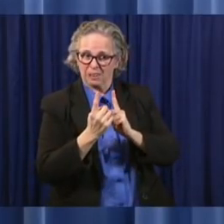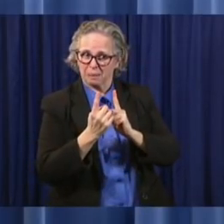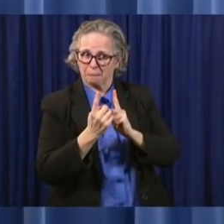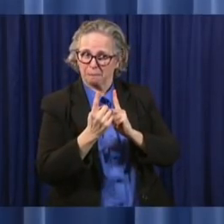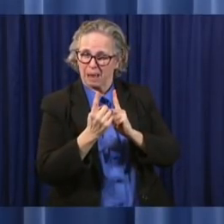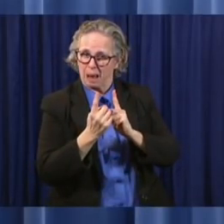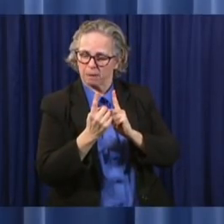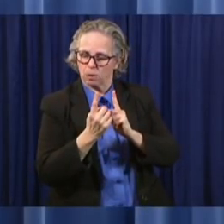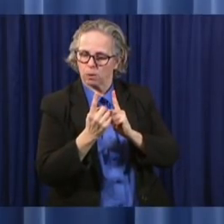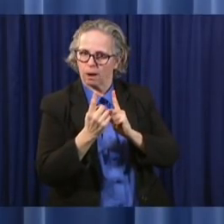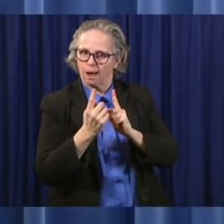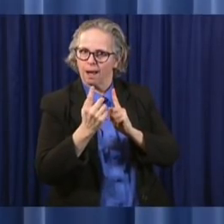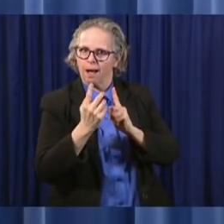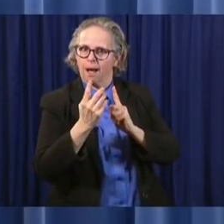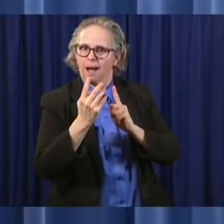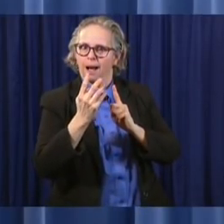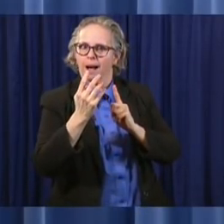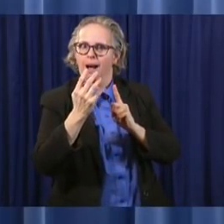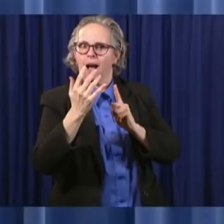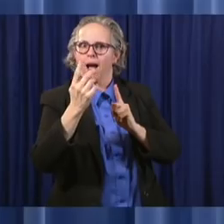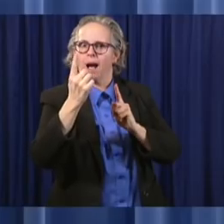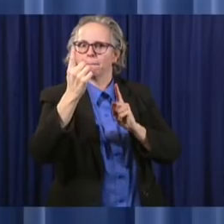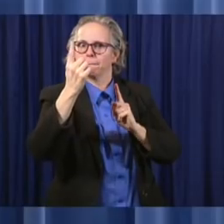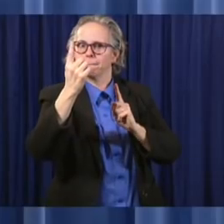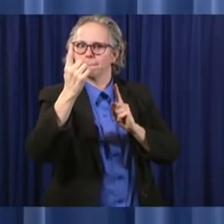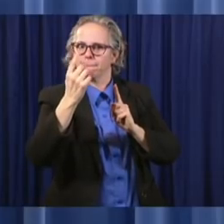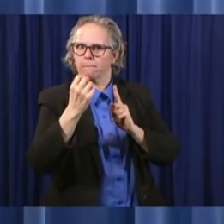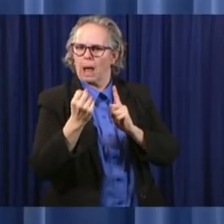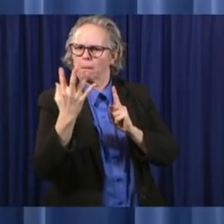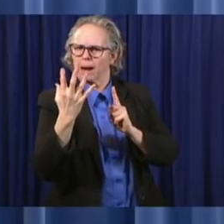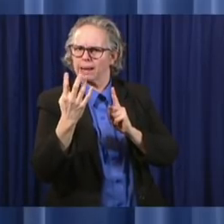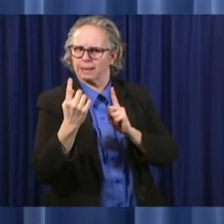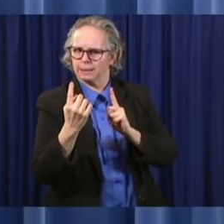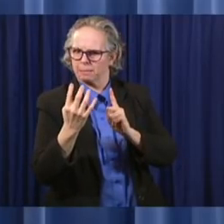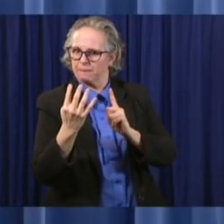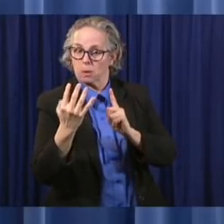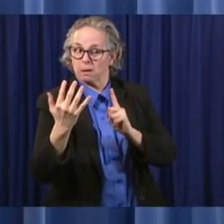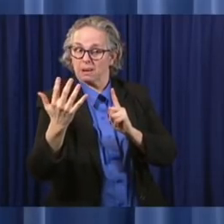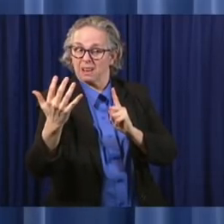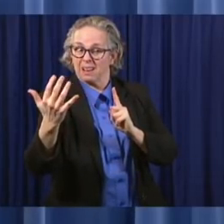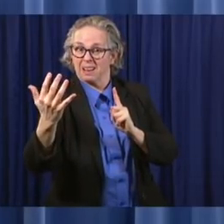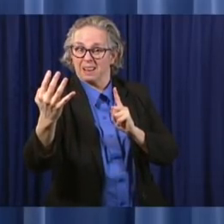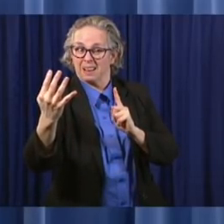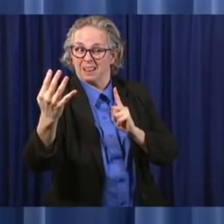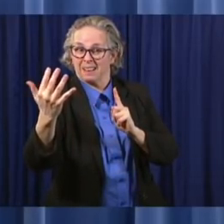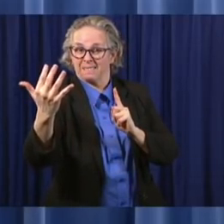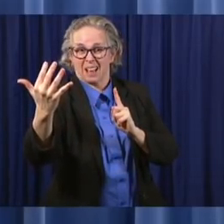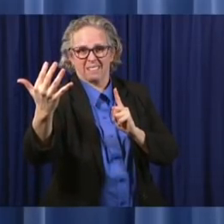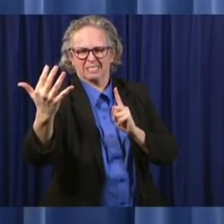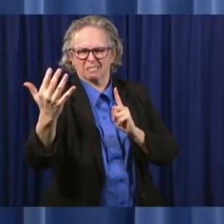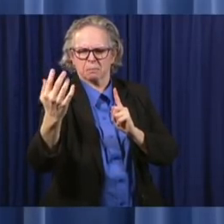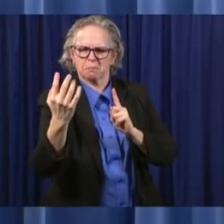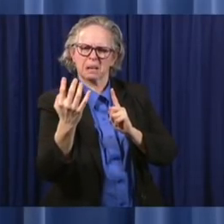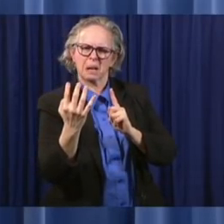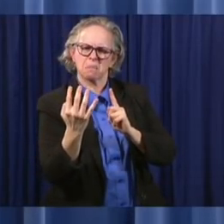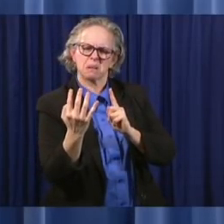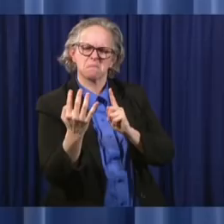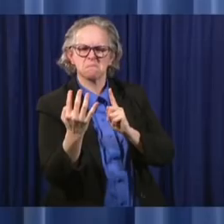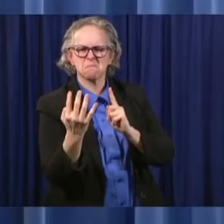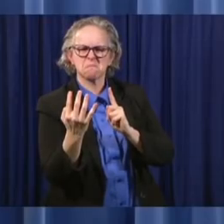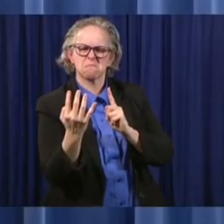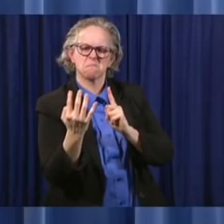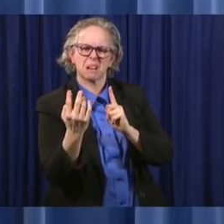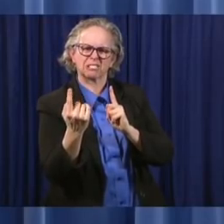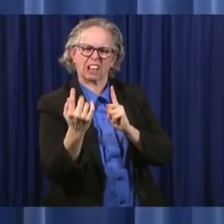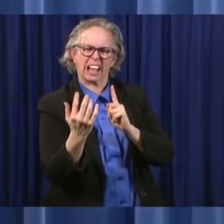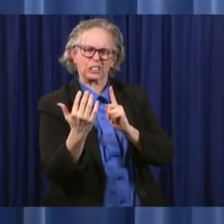what we have to do is do everything in our power not to let those go very, very high. And a lot of this